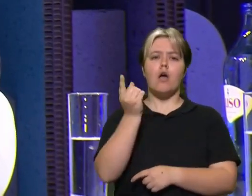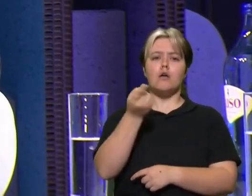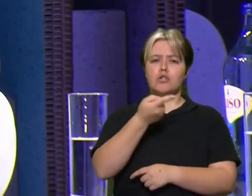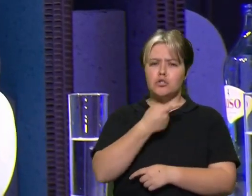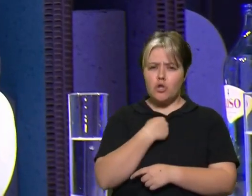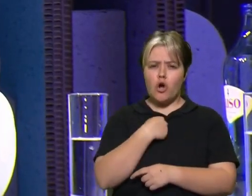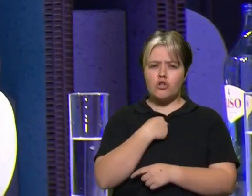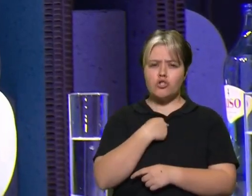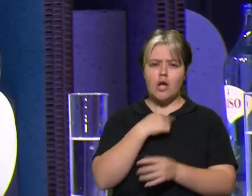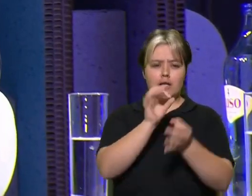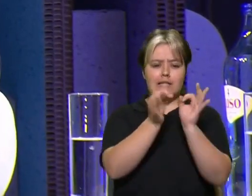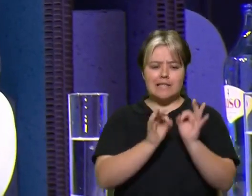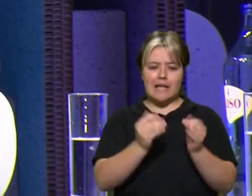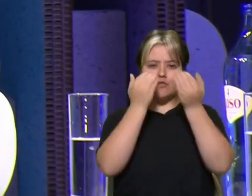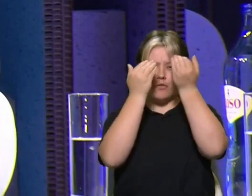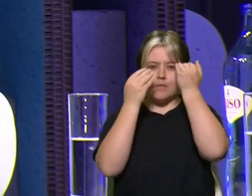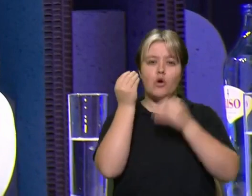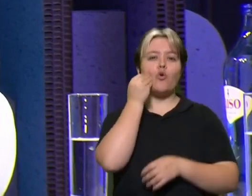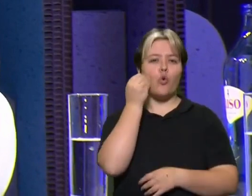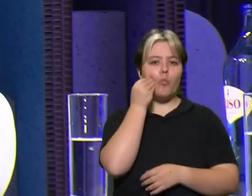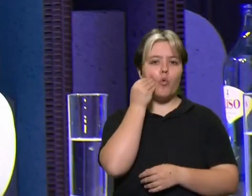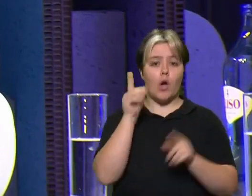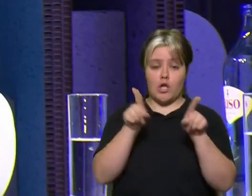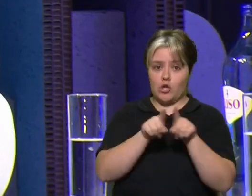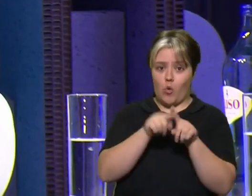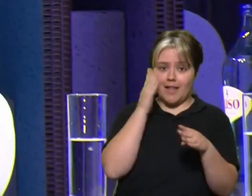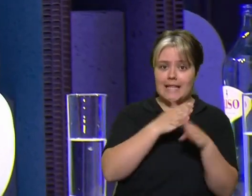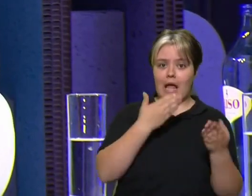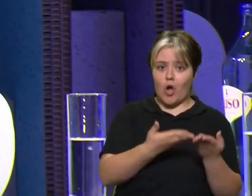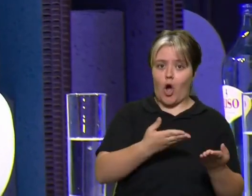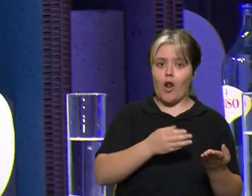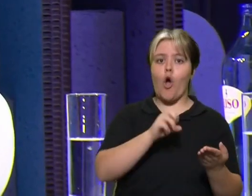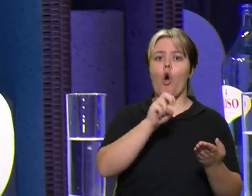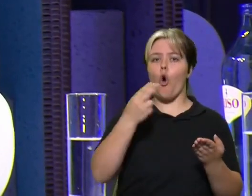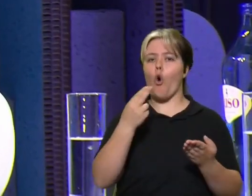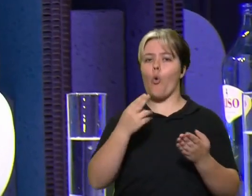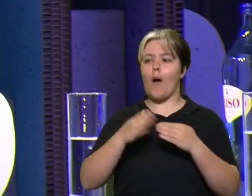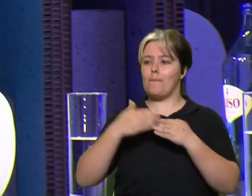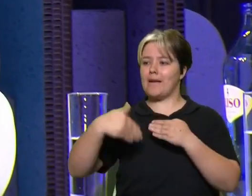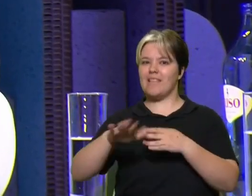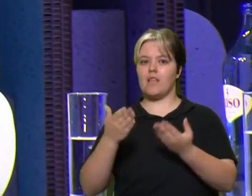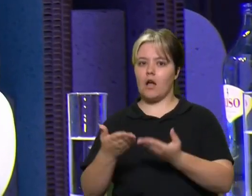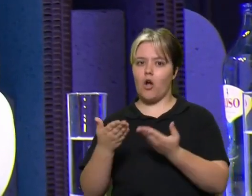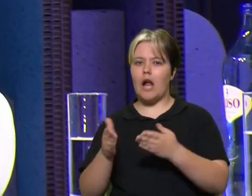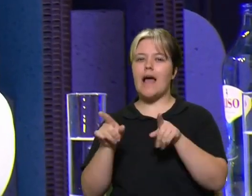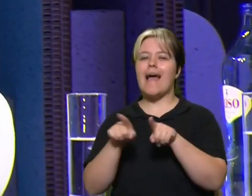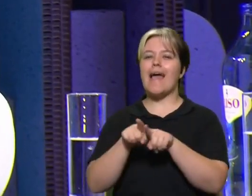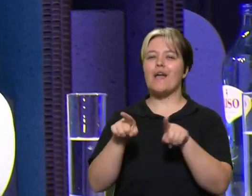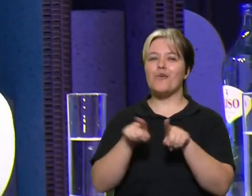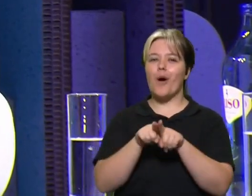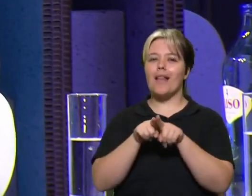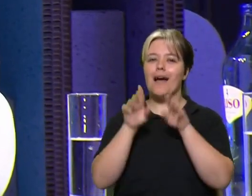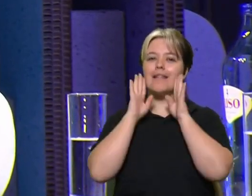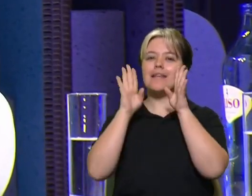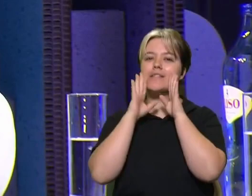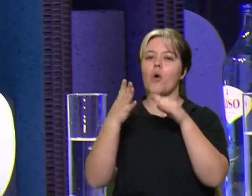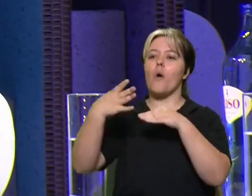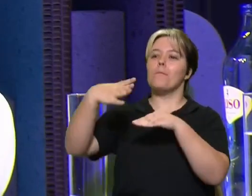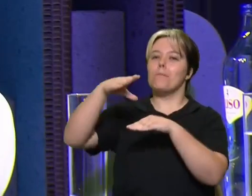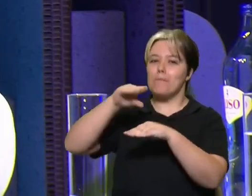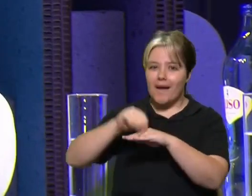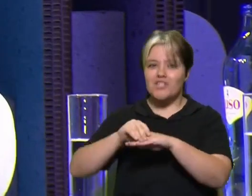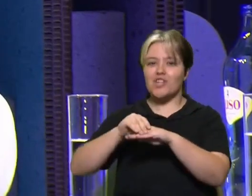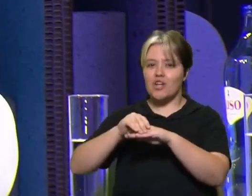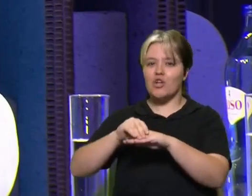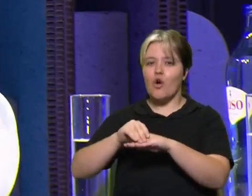3.0, how are we going to process that data the way we've been doing until now? Or from now on, we have to be